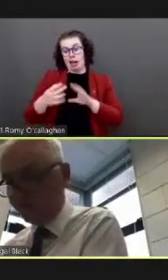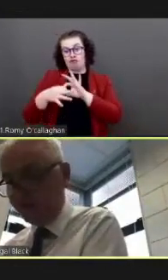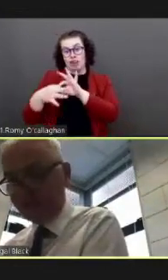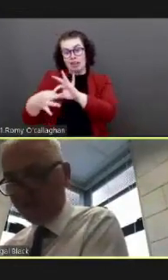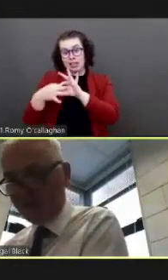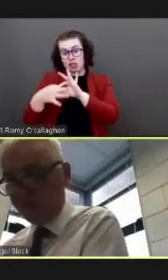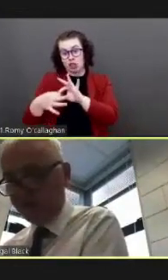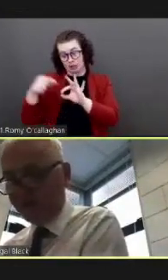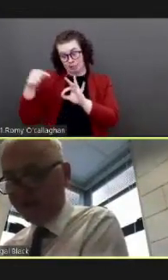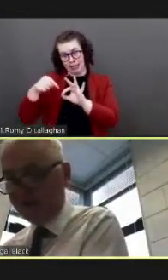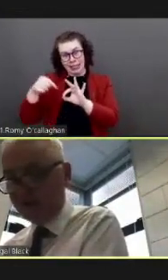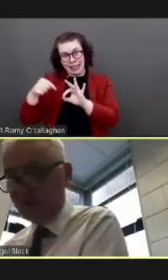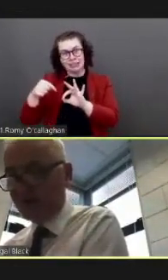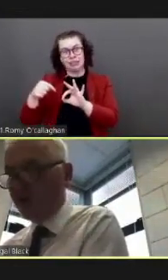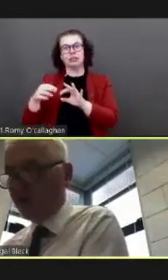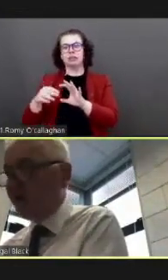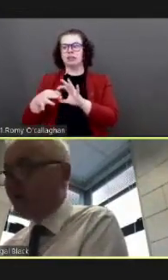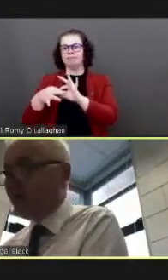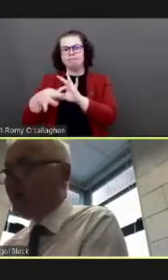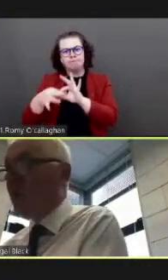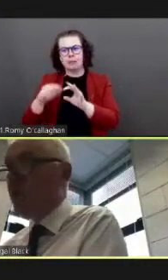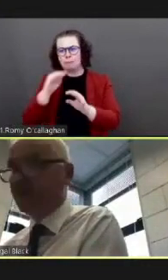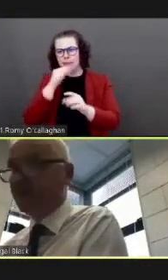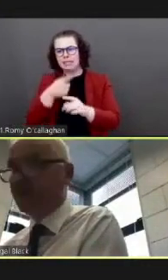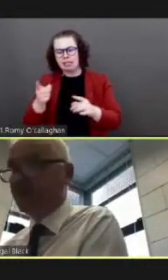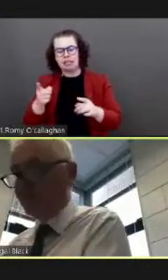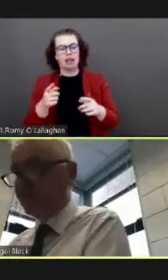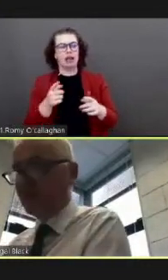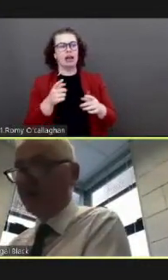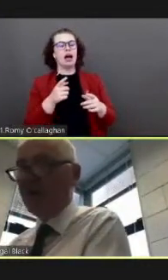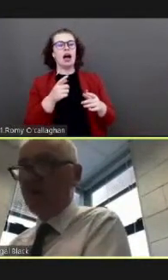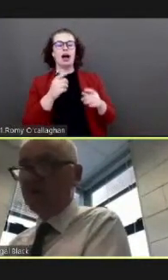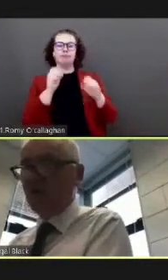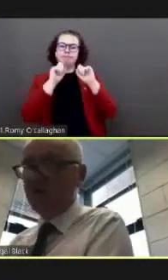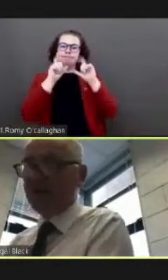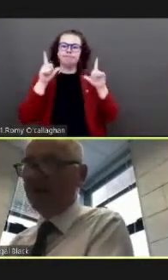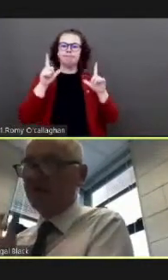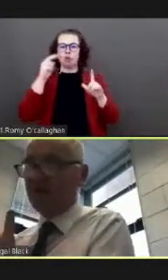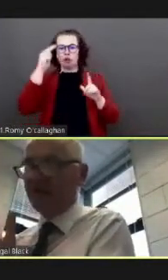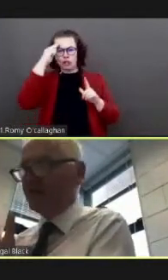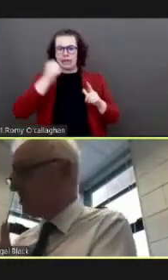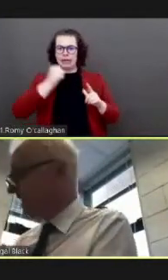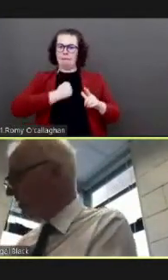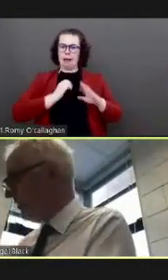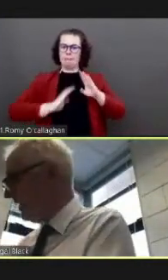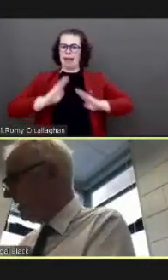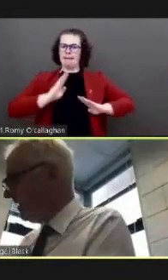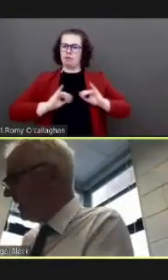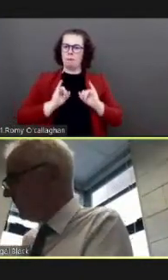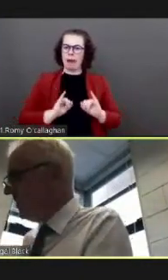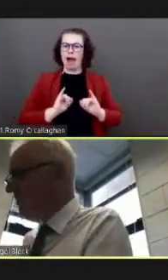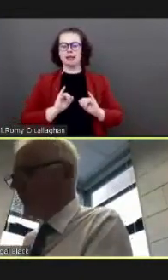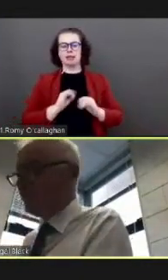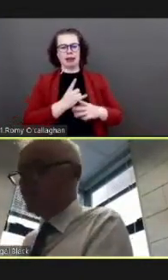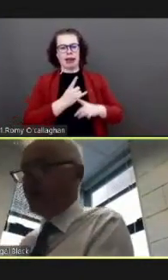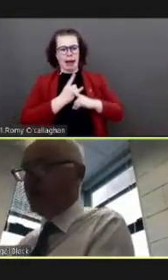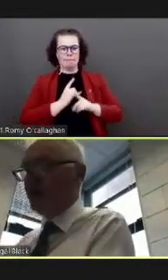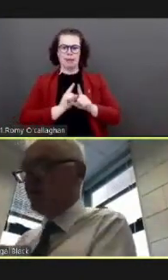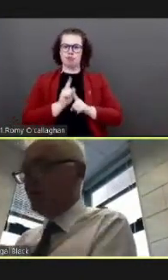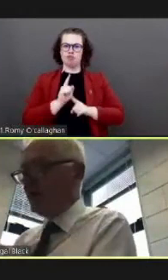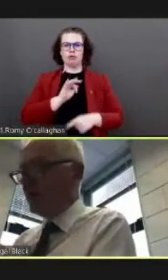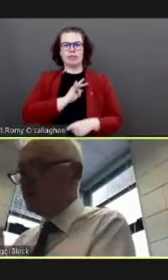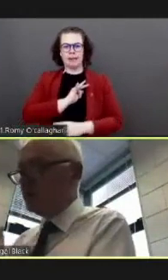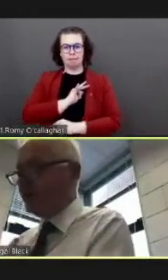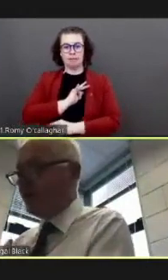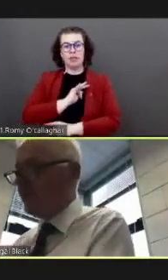offenders into a space where they begin to own some of their behaviors, you know? So that's the kind of trajectory that the prison service is